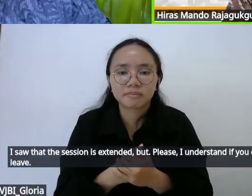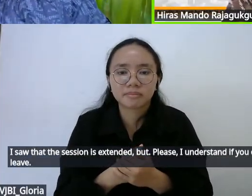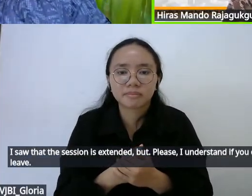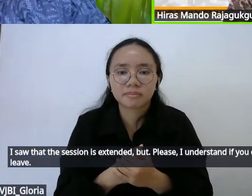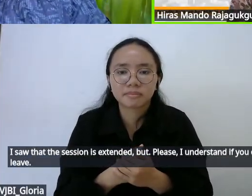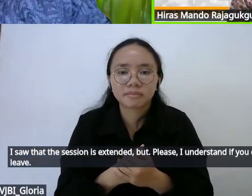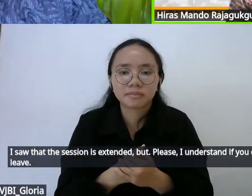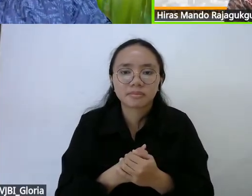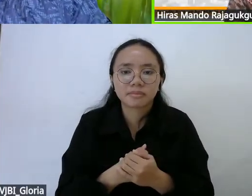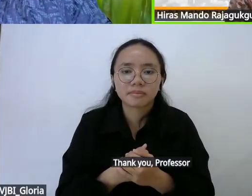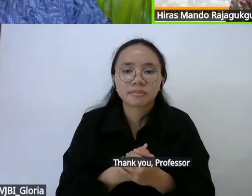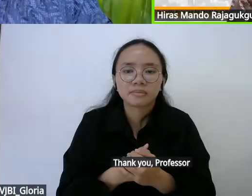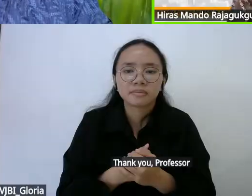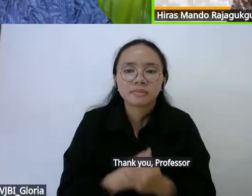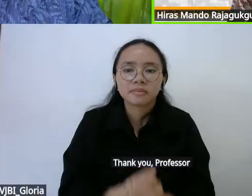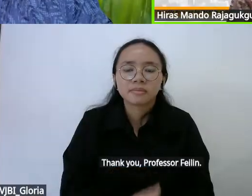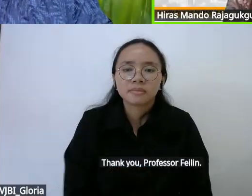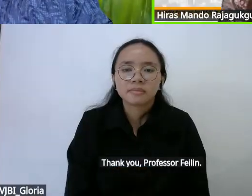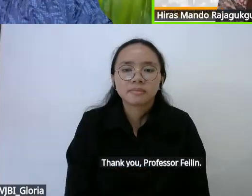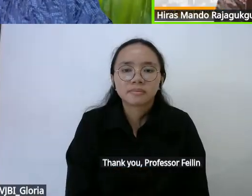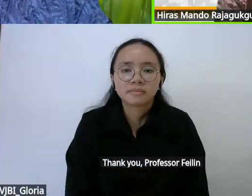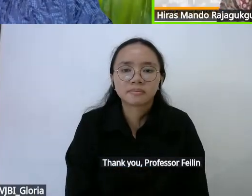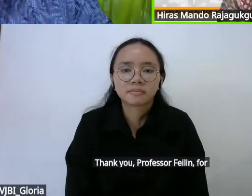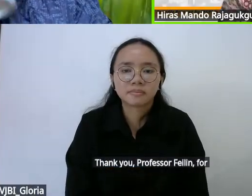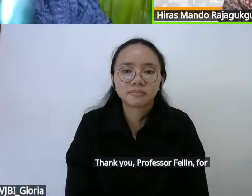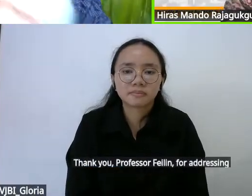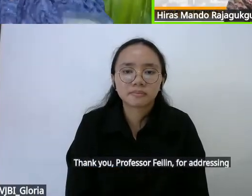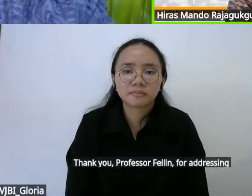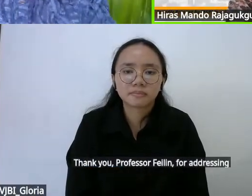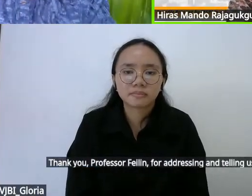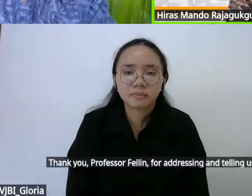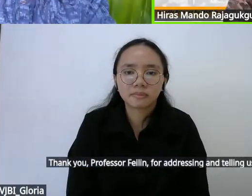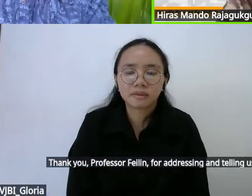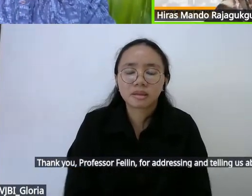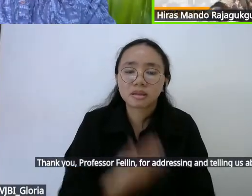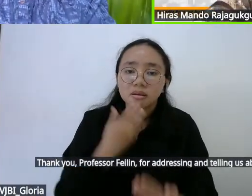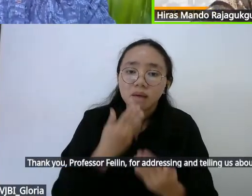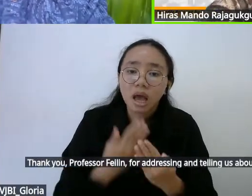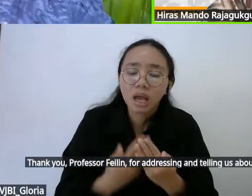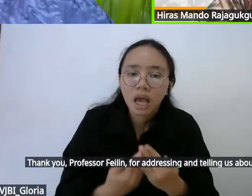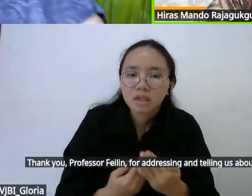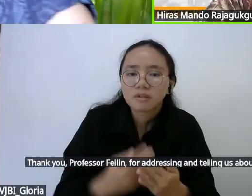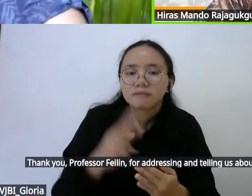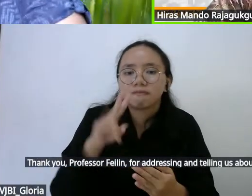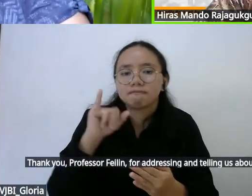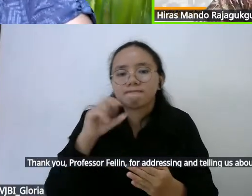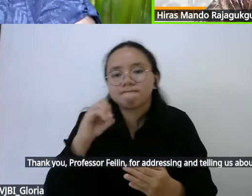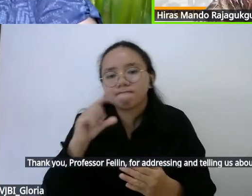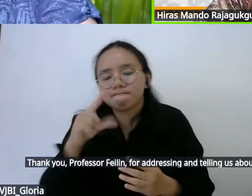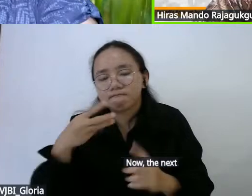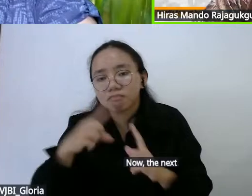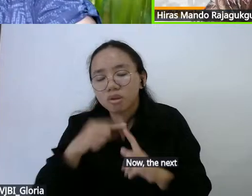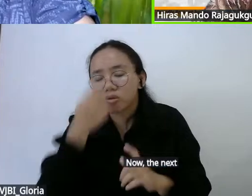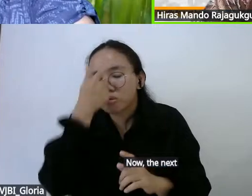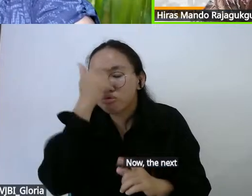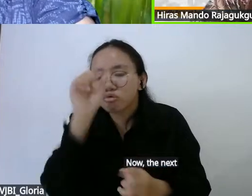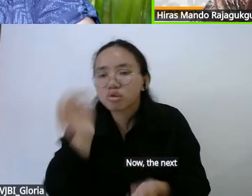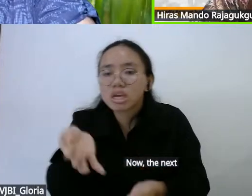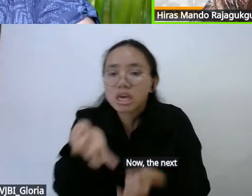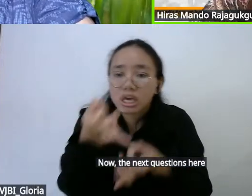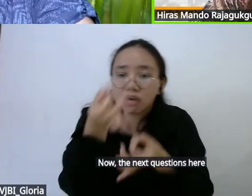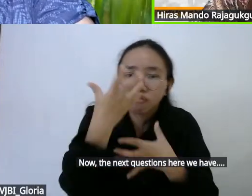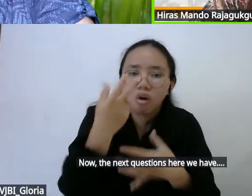Thank you, Professor Violet, for addressing and telling us about that. Now, the next questions here we